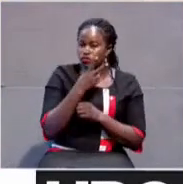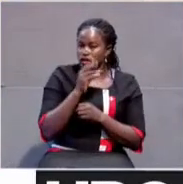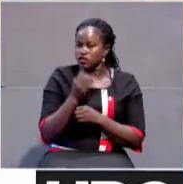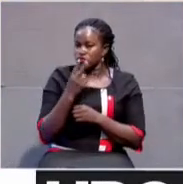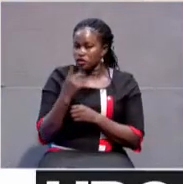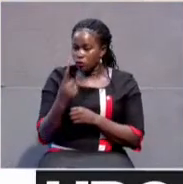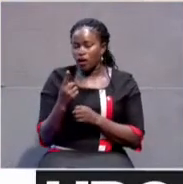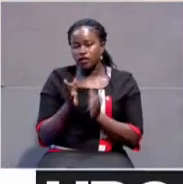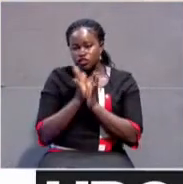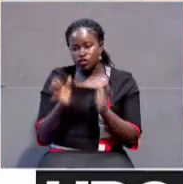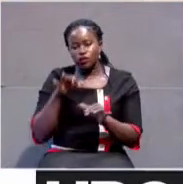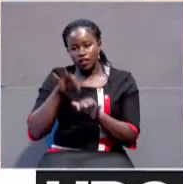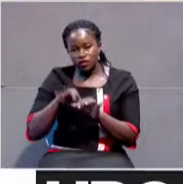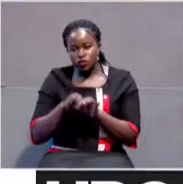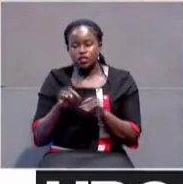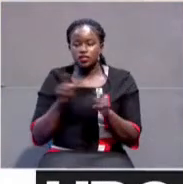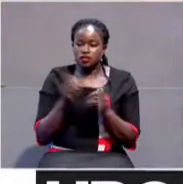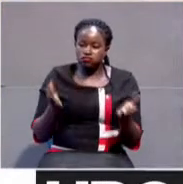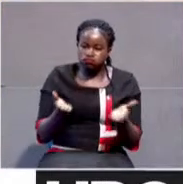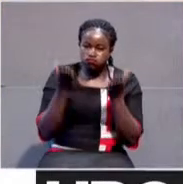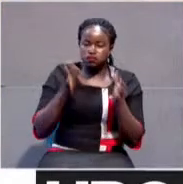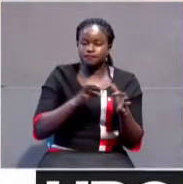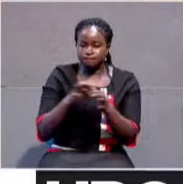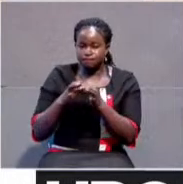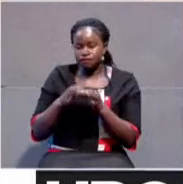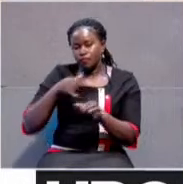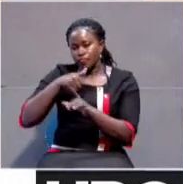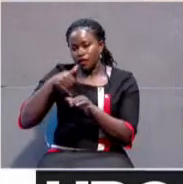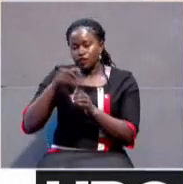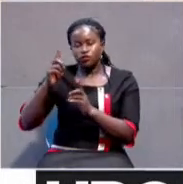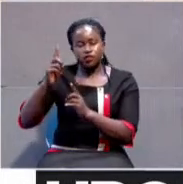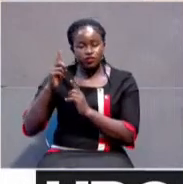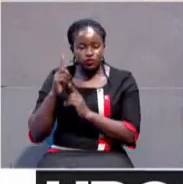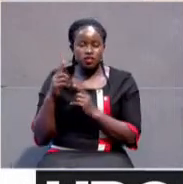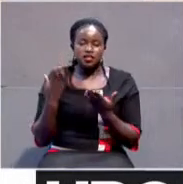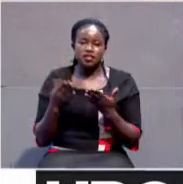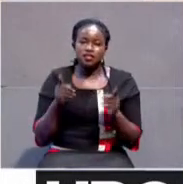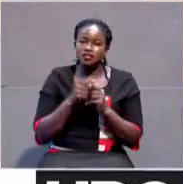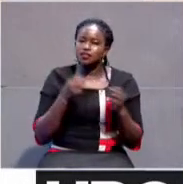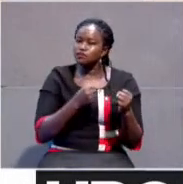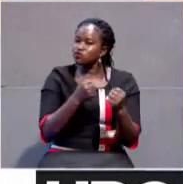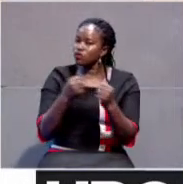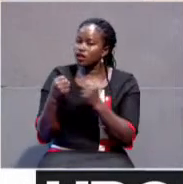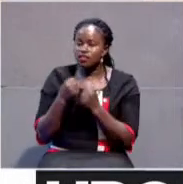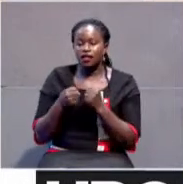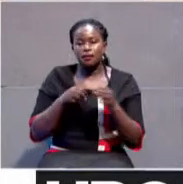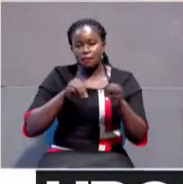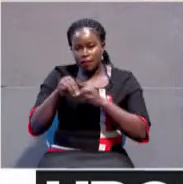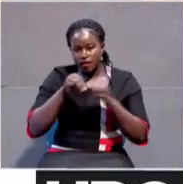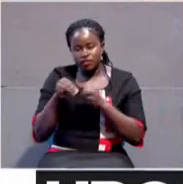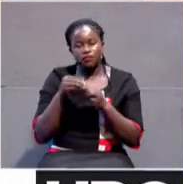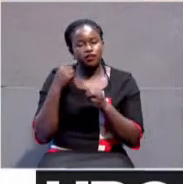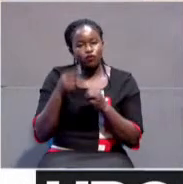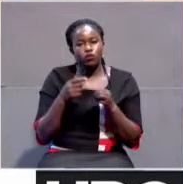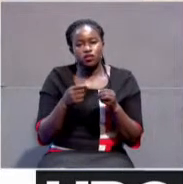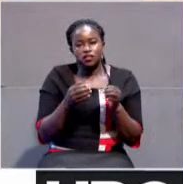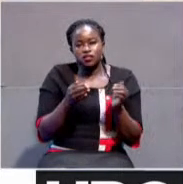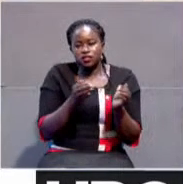elections, enhancing coordination of internal security, strengthening management of small